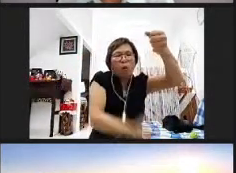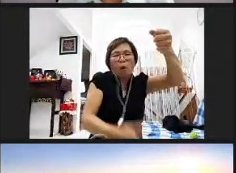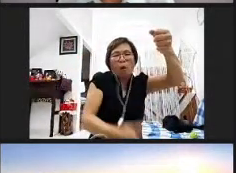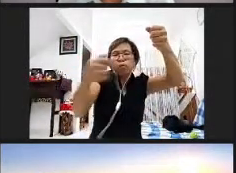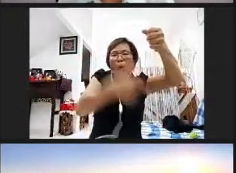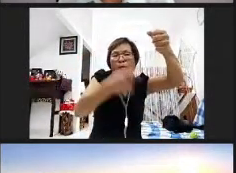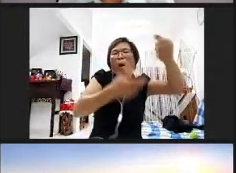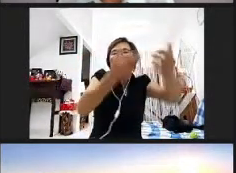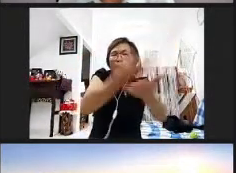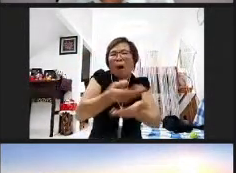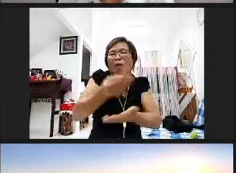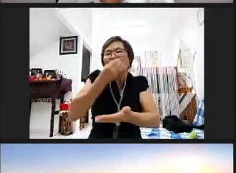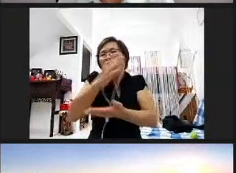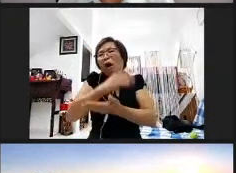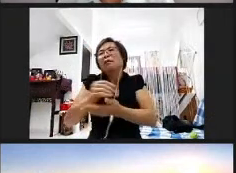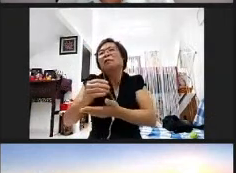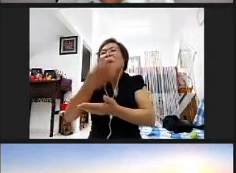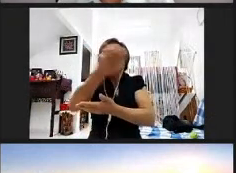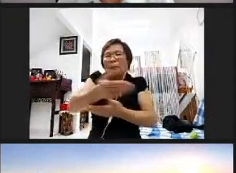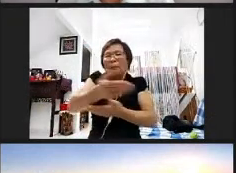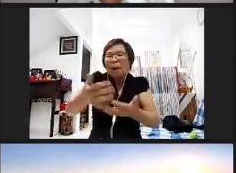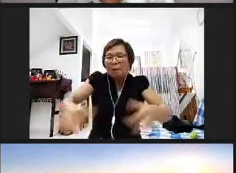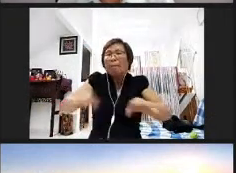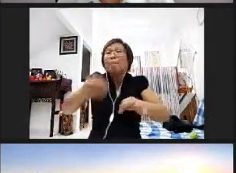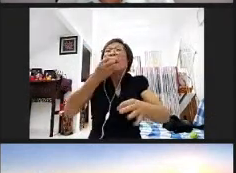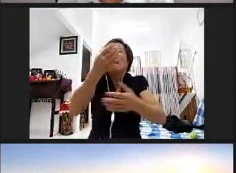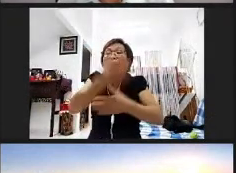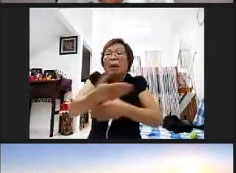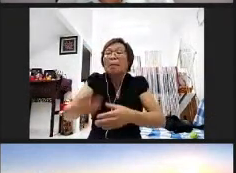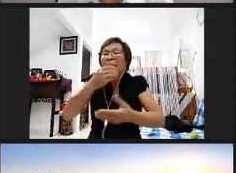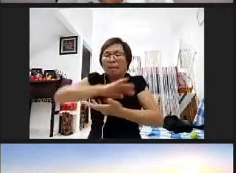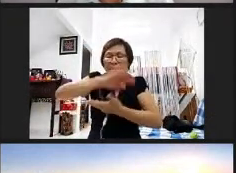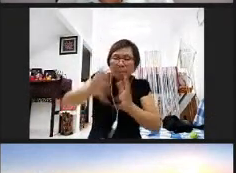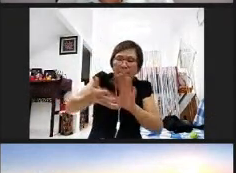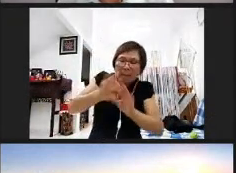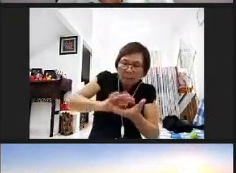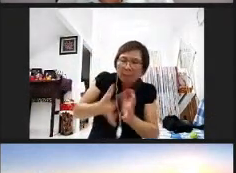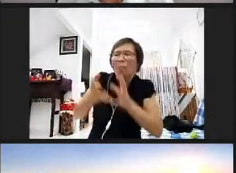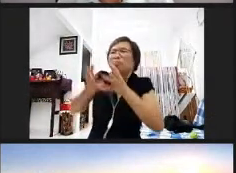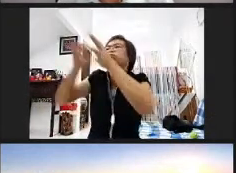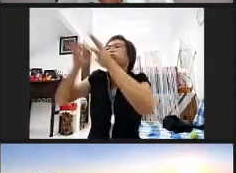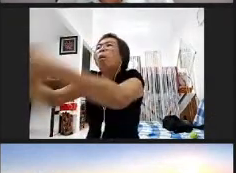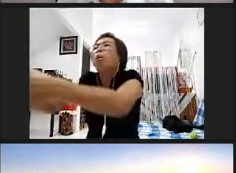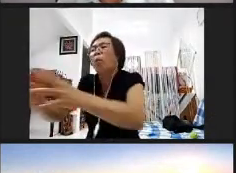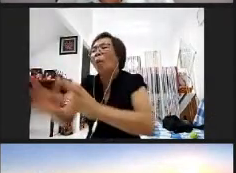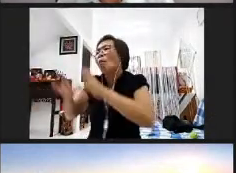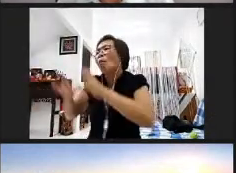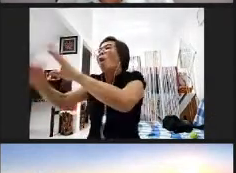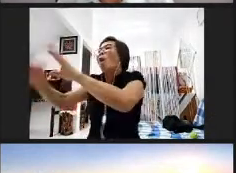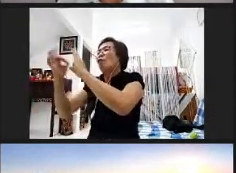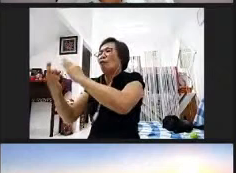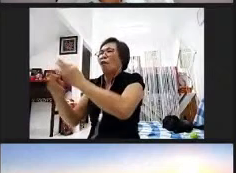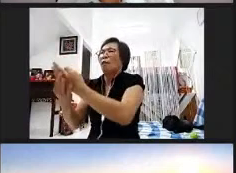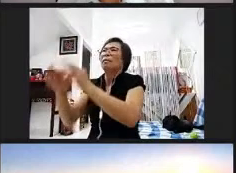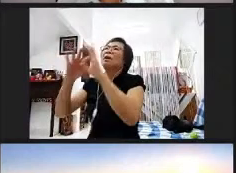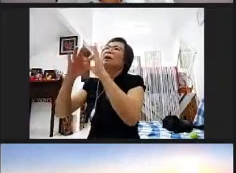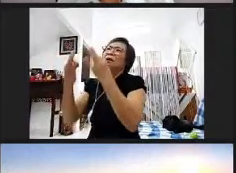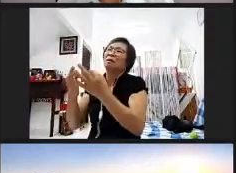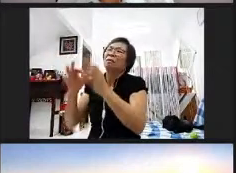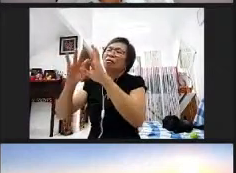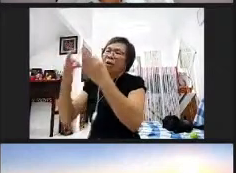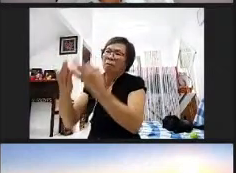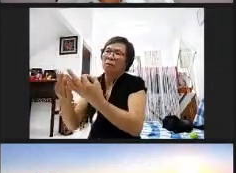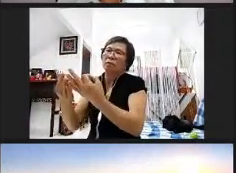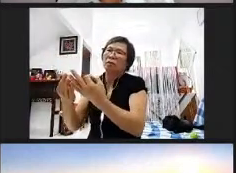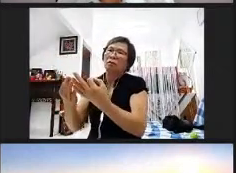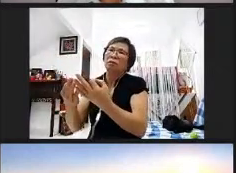buy food and essential items, pack them, and delivered them to those families in need, right?